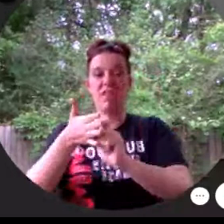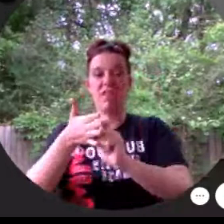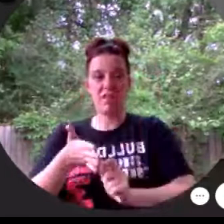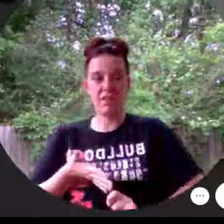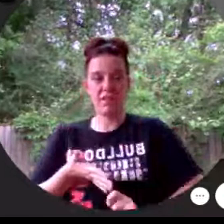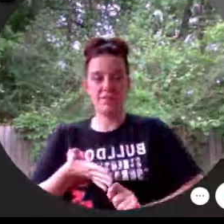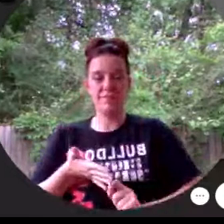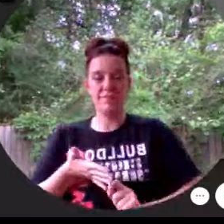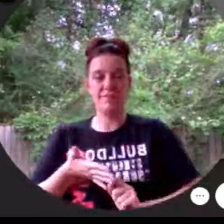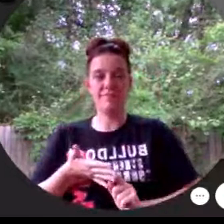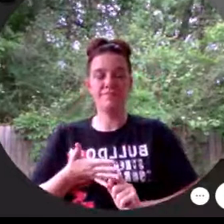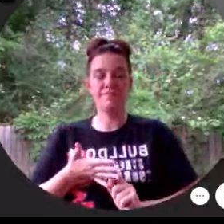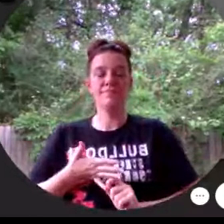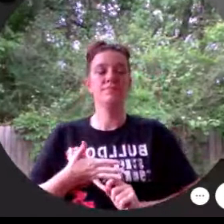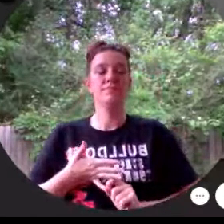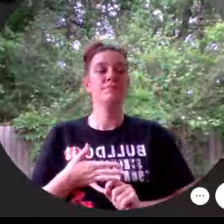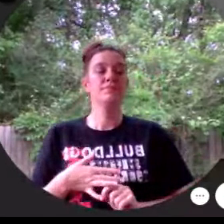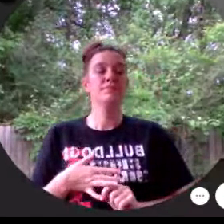I've